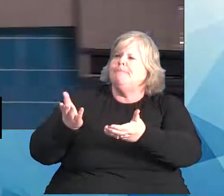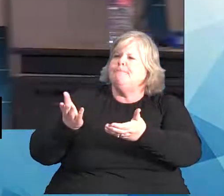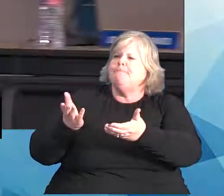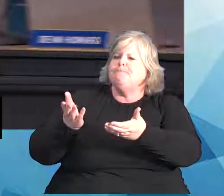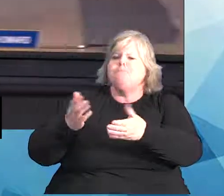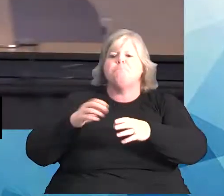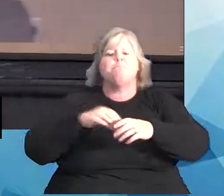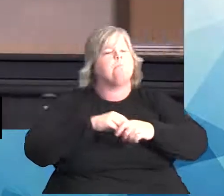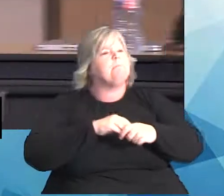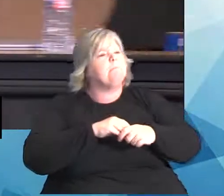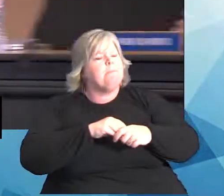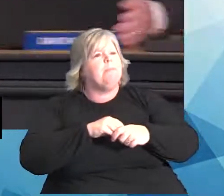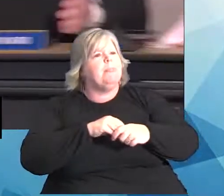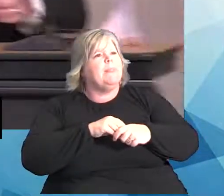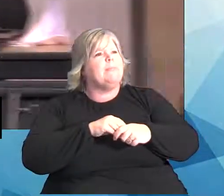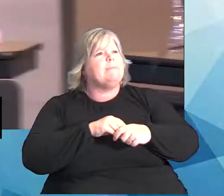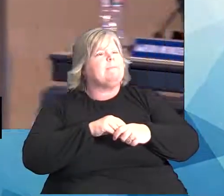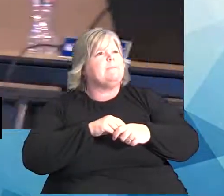Well, so